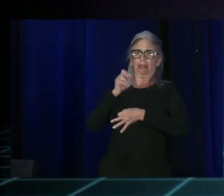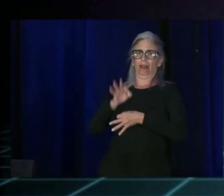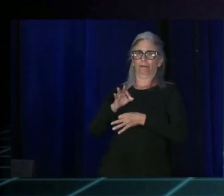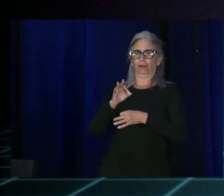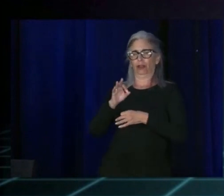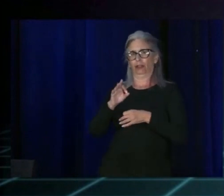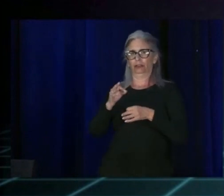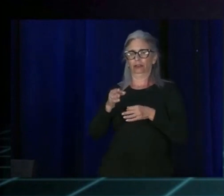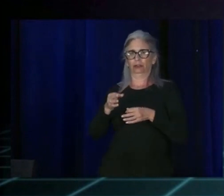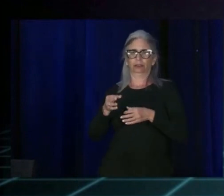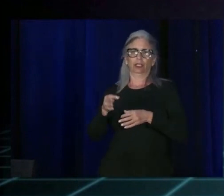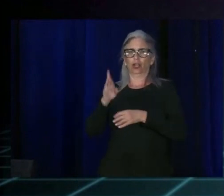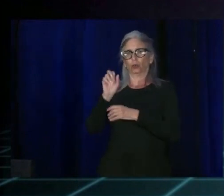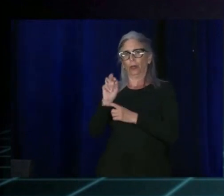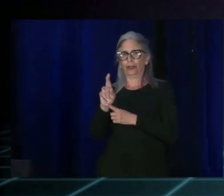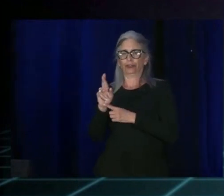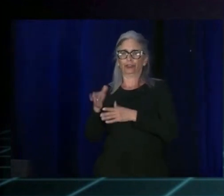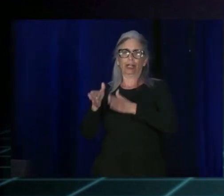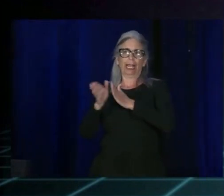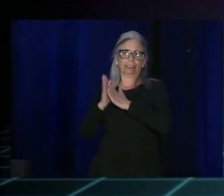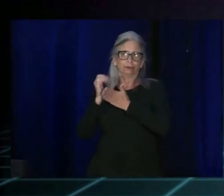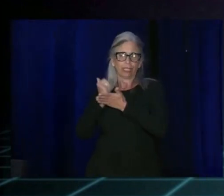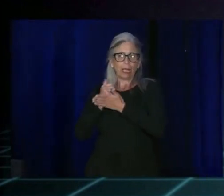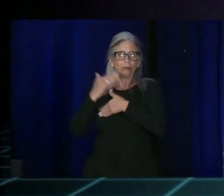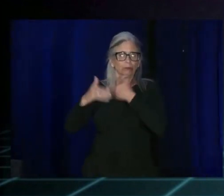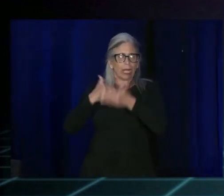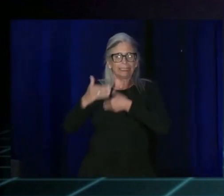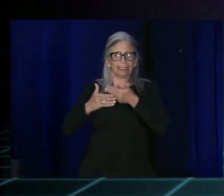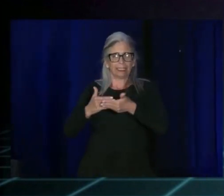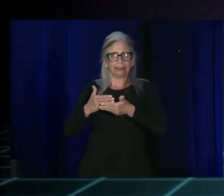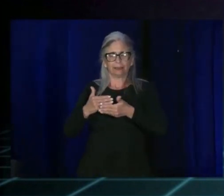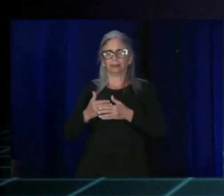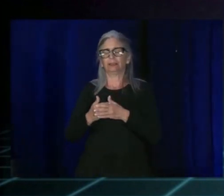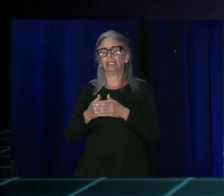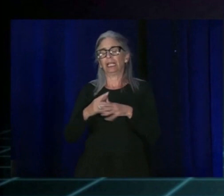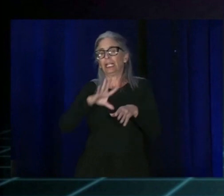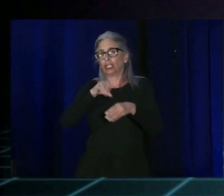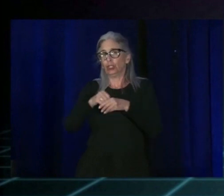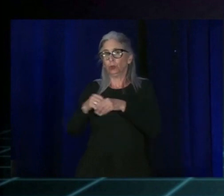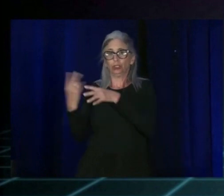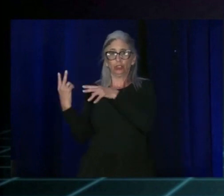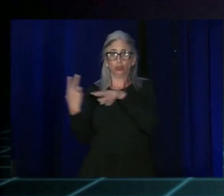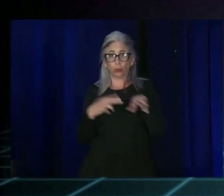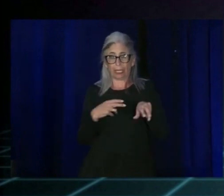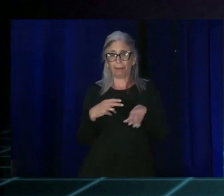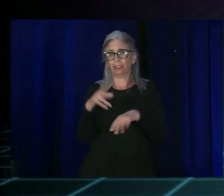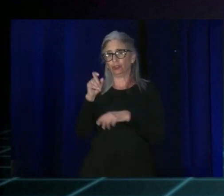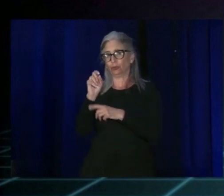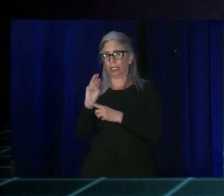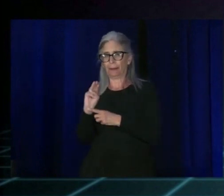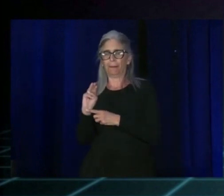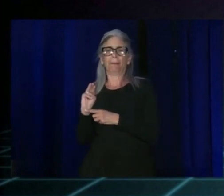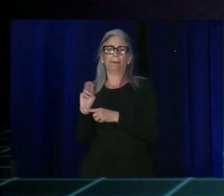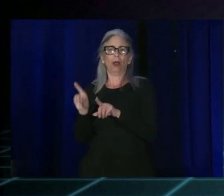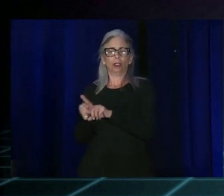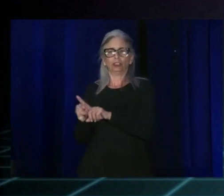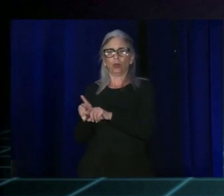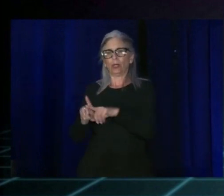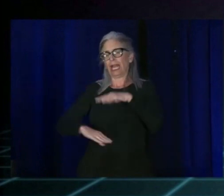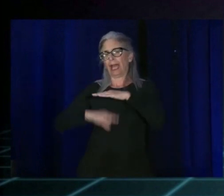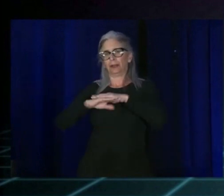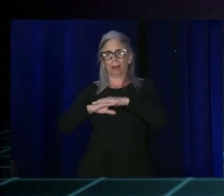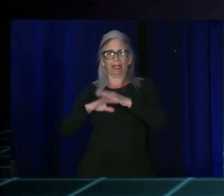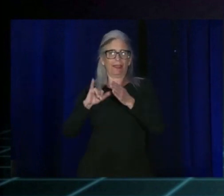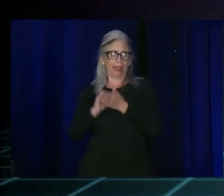type thing. But it does include streaming and things like that. So there's some optimizations that happen